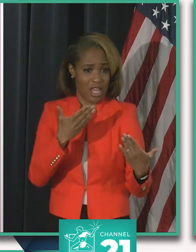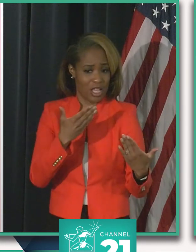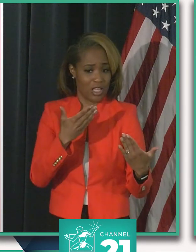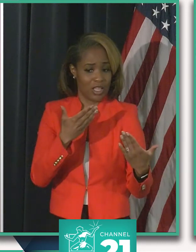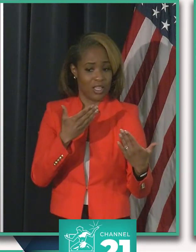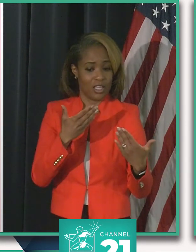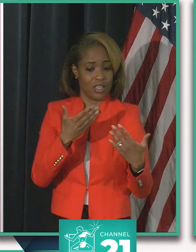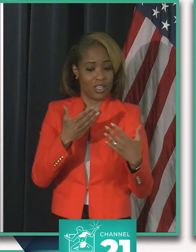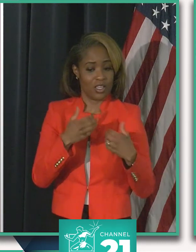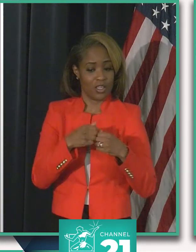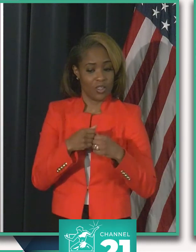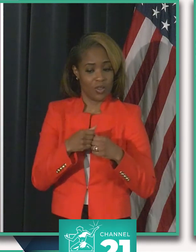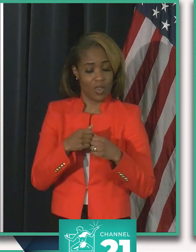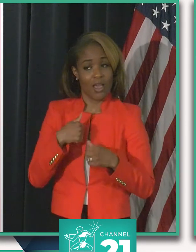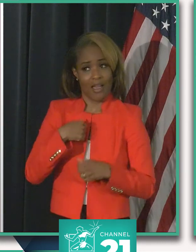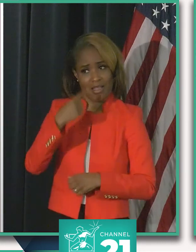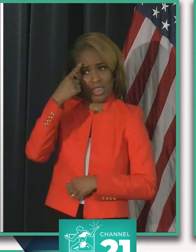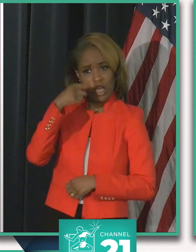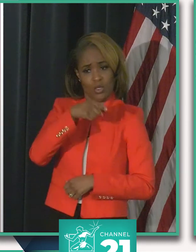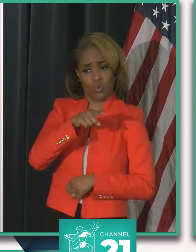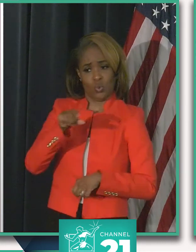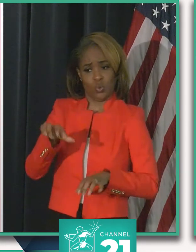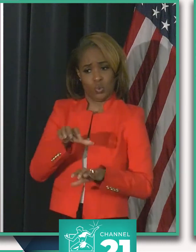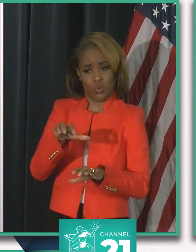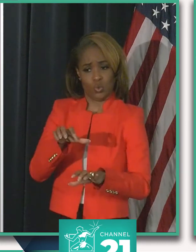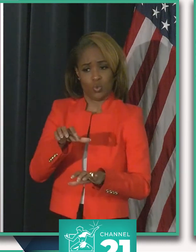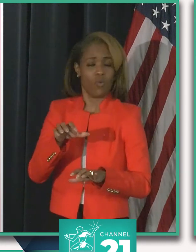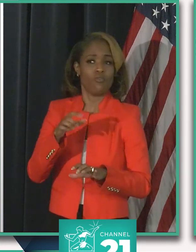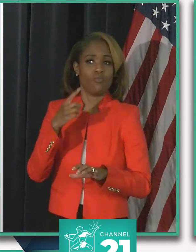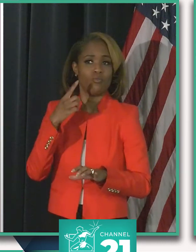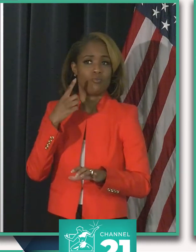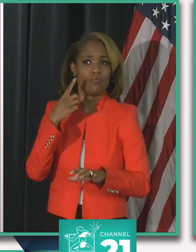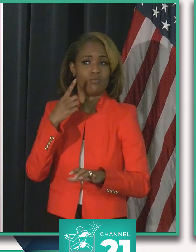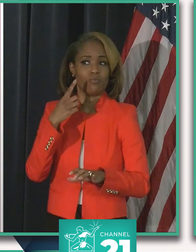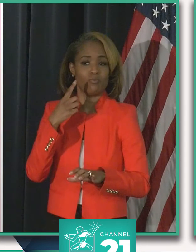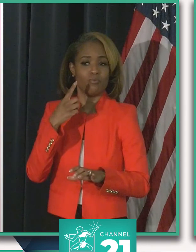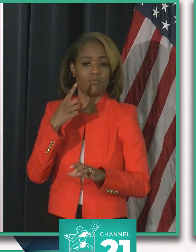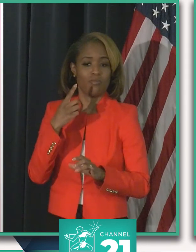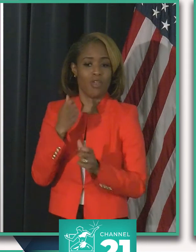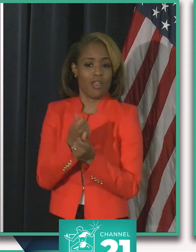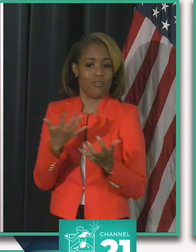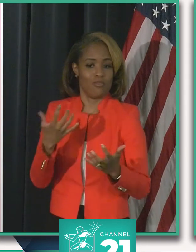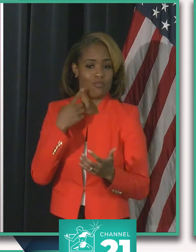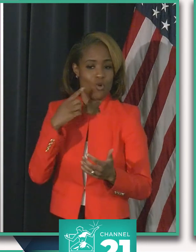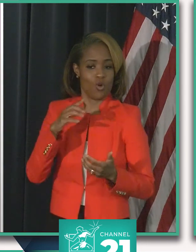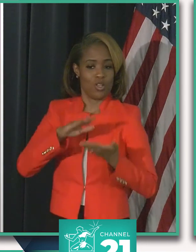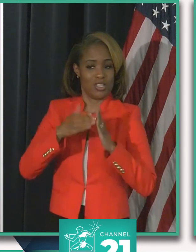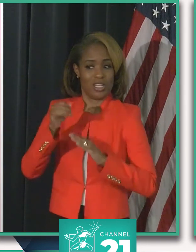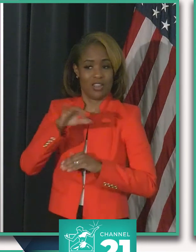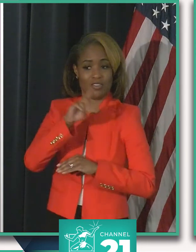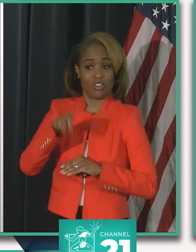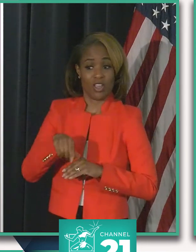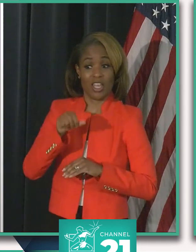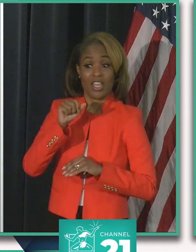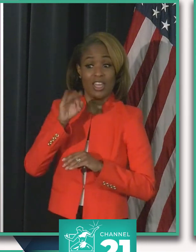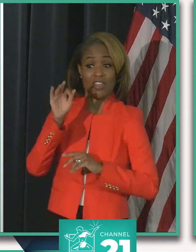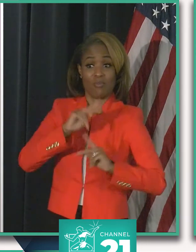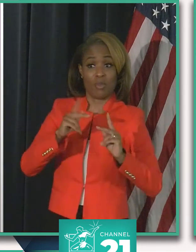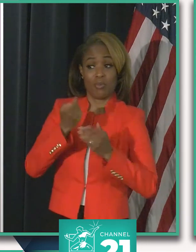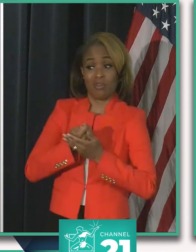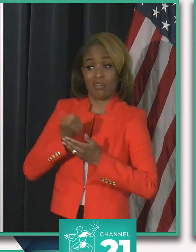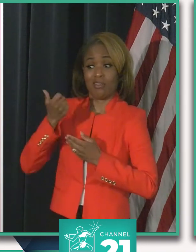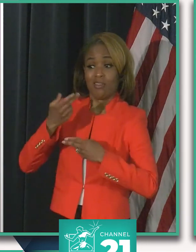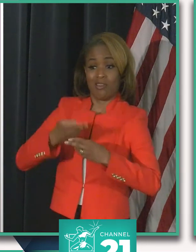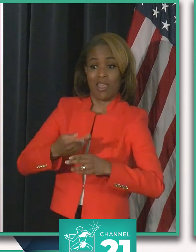all the things that you have done for the city of Detroit. Ever since they took your name off the ballot, we got out